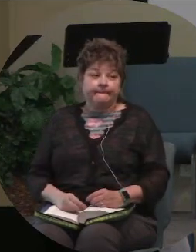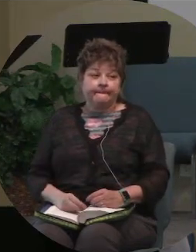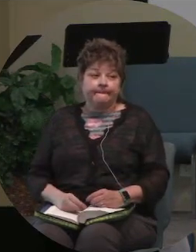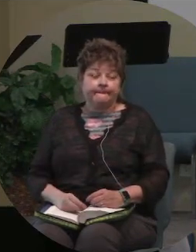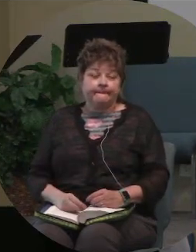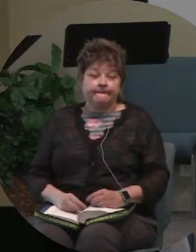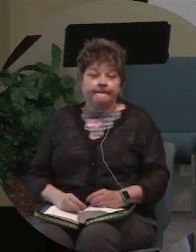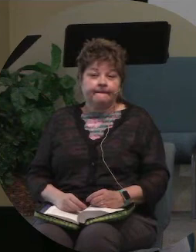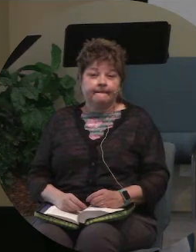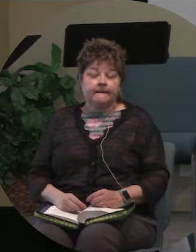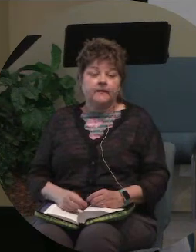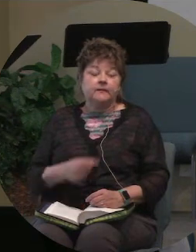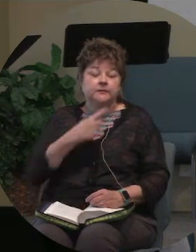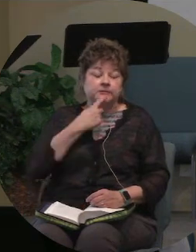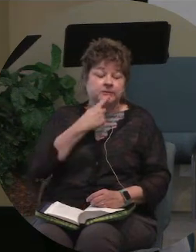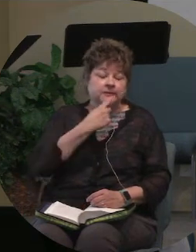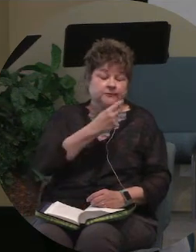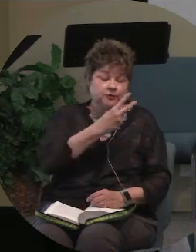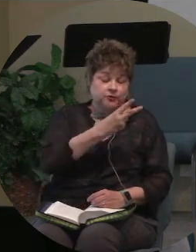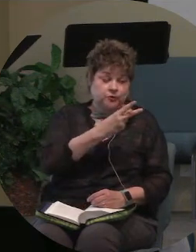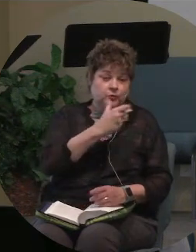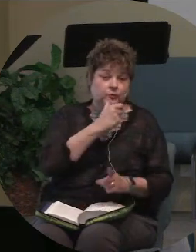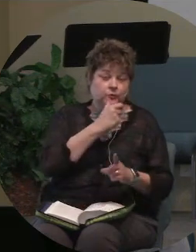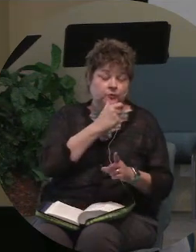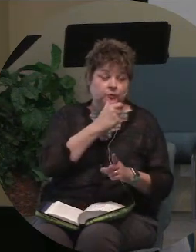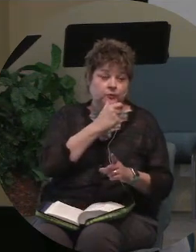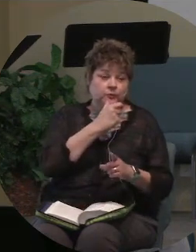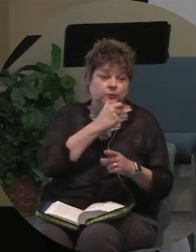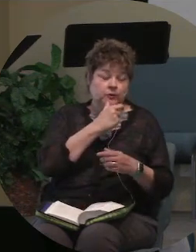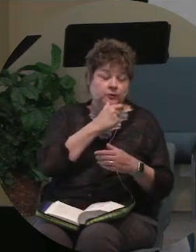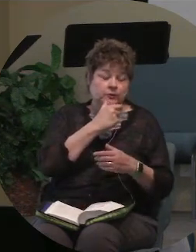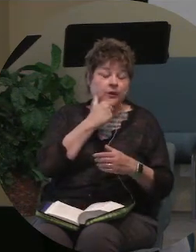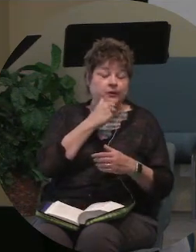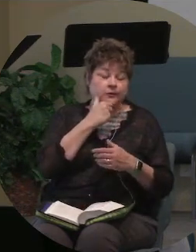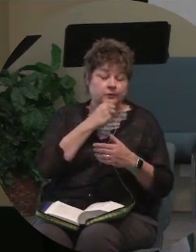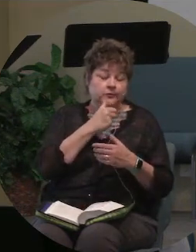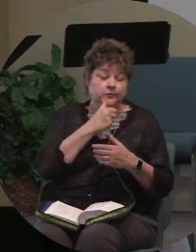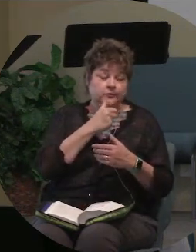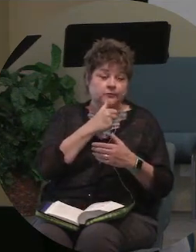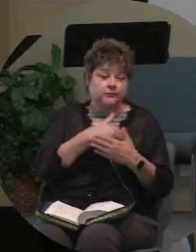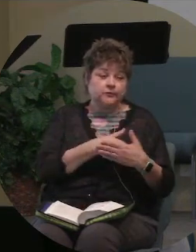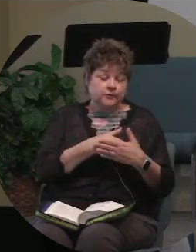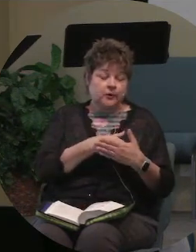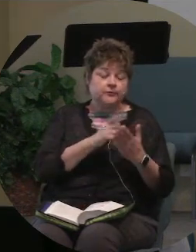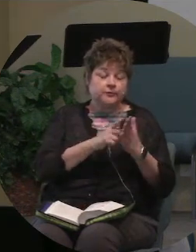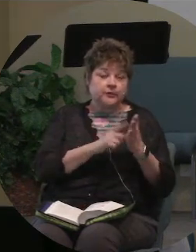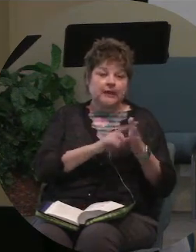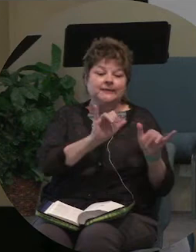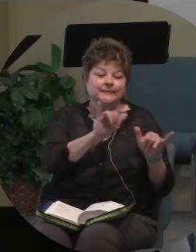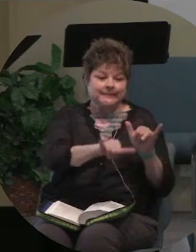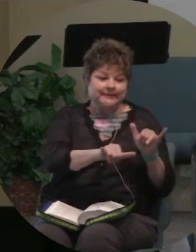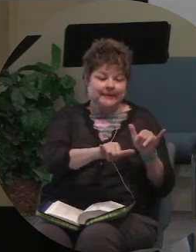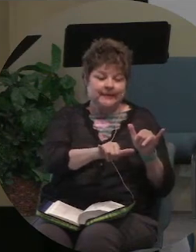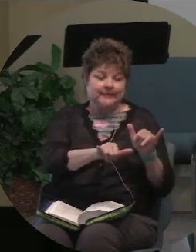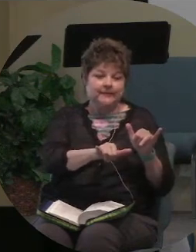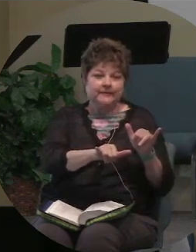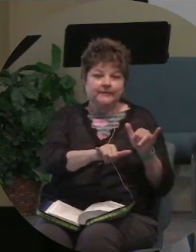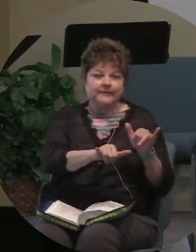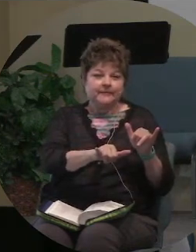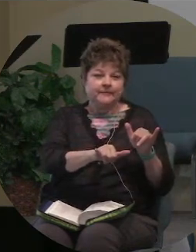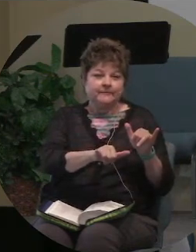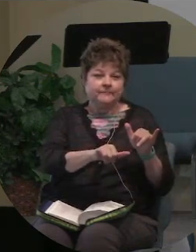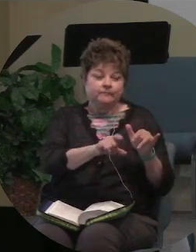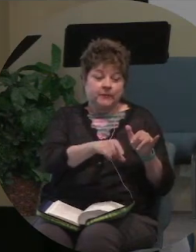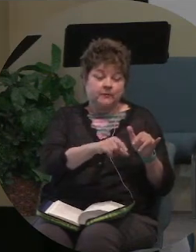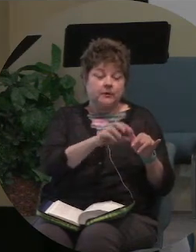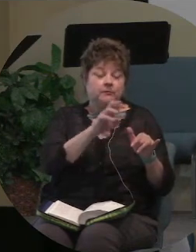She implores that her two daughters-in-law stay where they belong. Stay in Moab because that's where their families